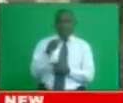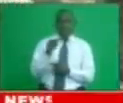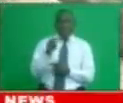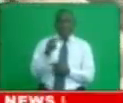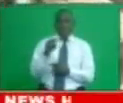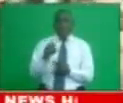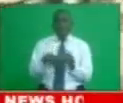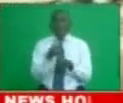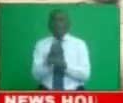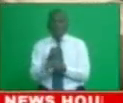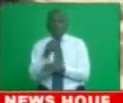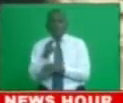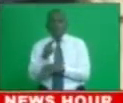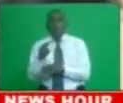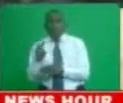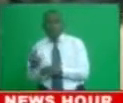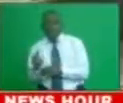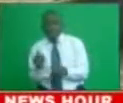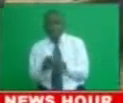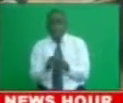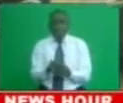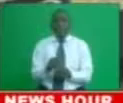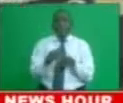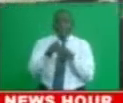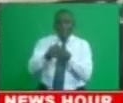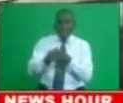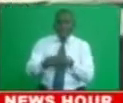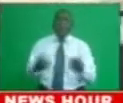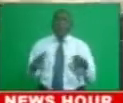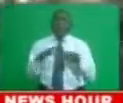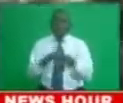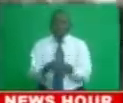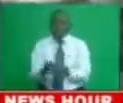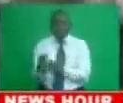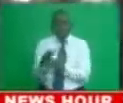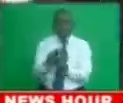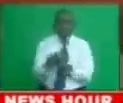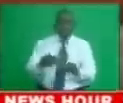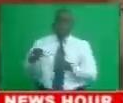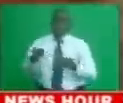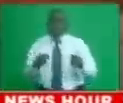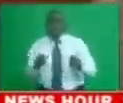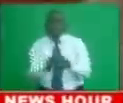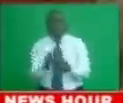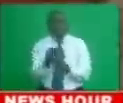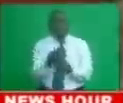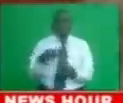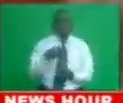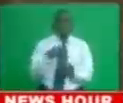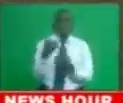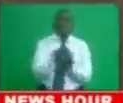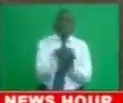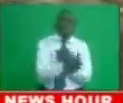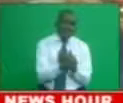was established in 2007 to facilitate cooperation in fisheries management between the member